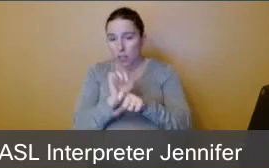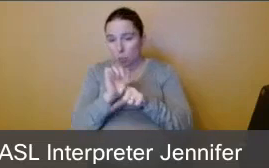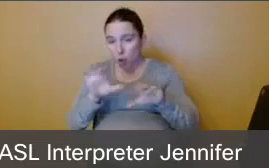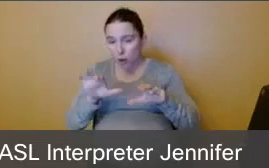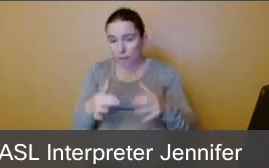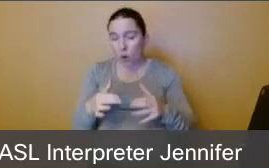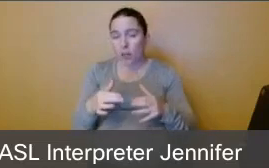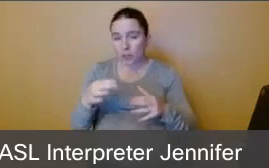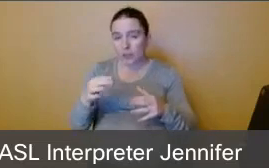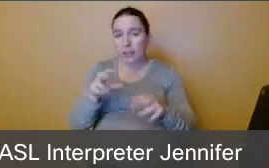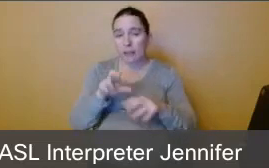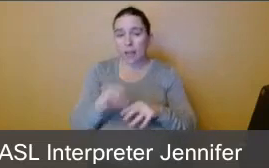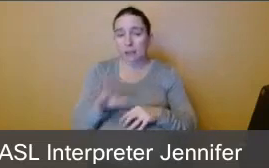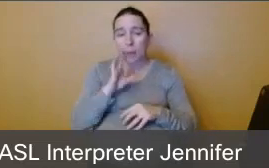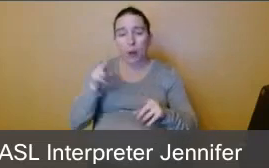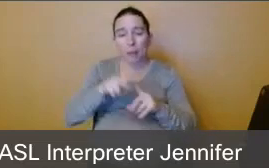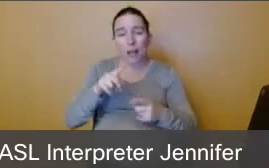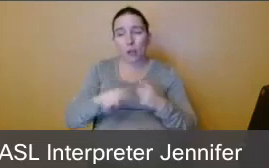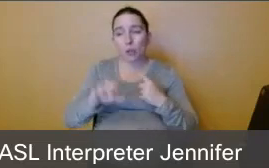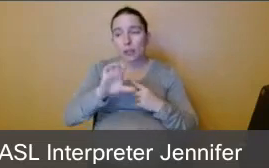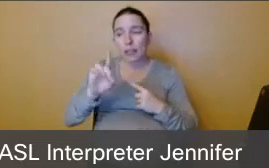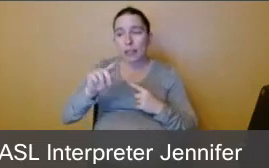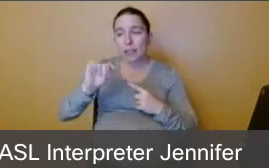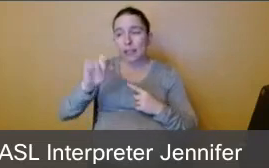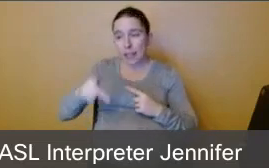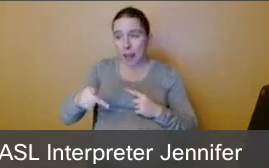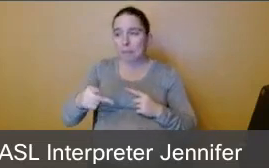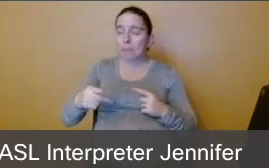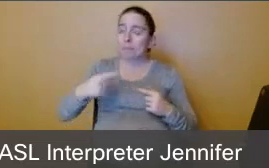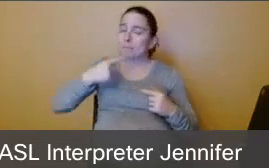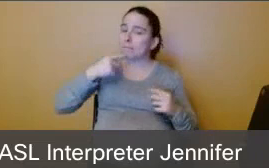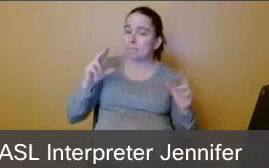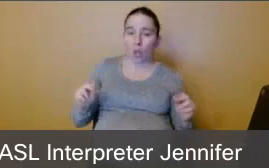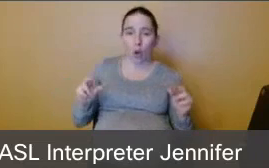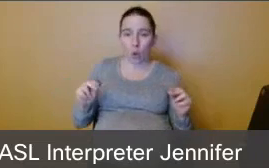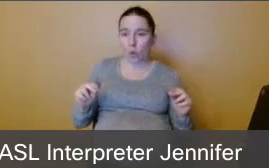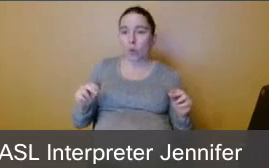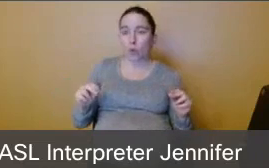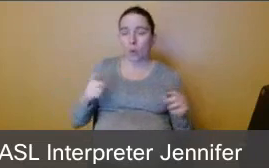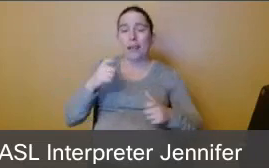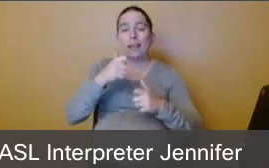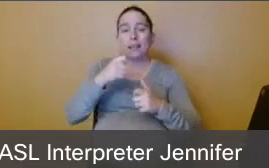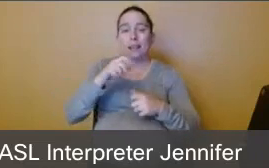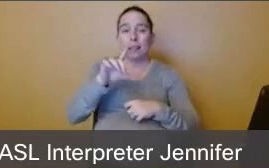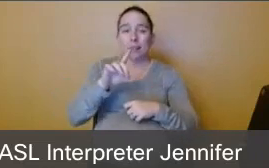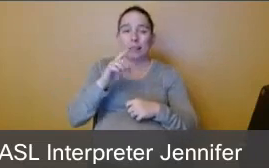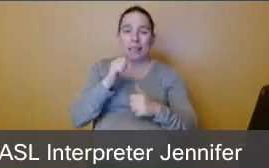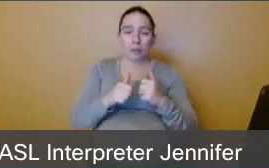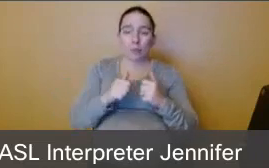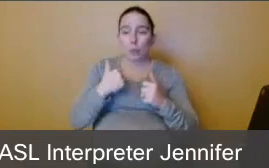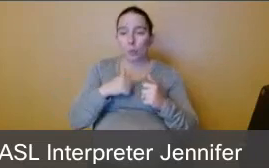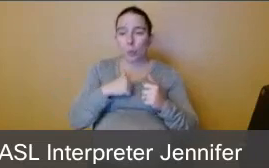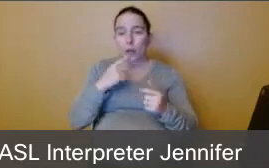to CDPAP, which no, they do not. We are addressing HCBS services. And then,